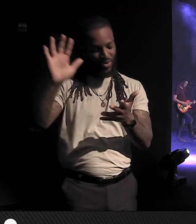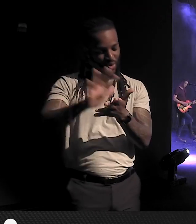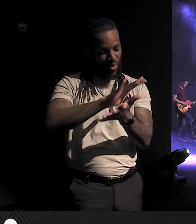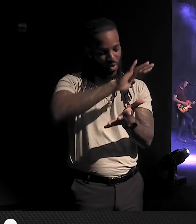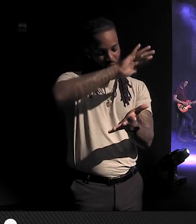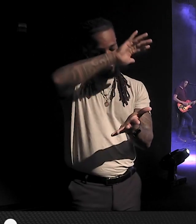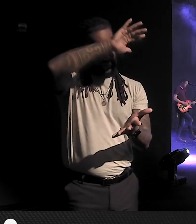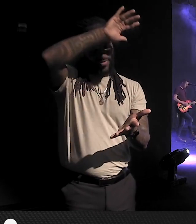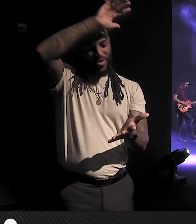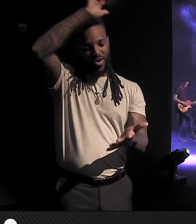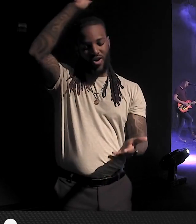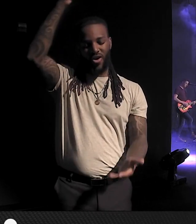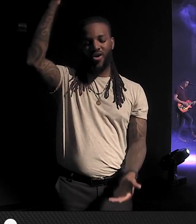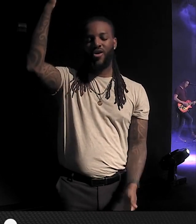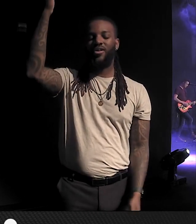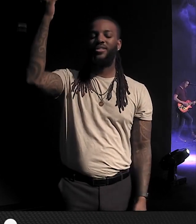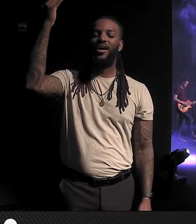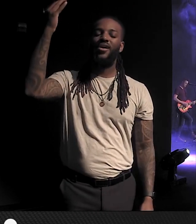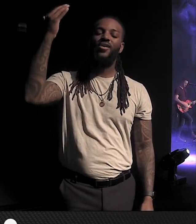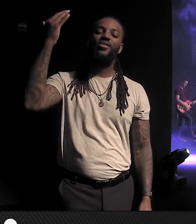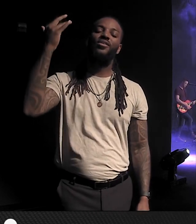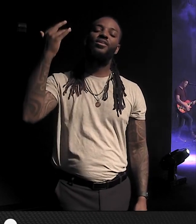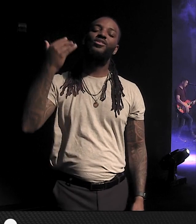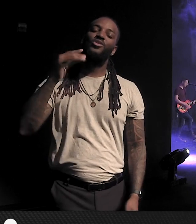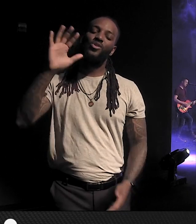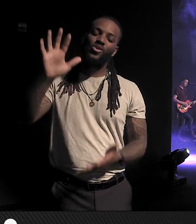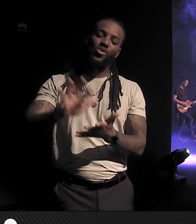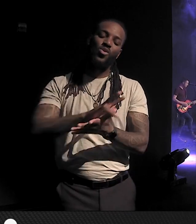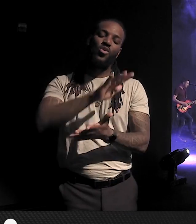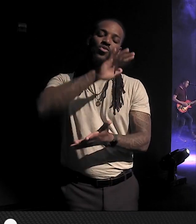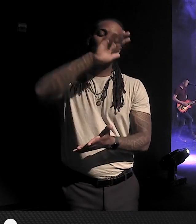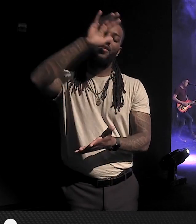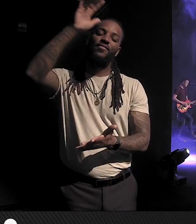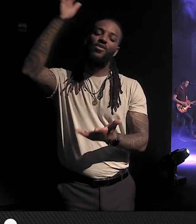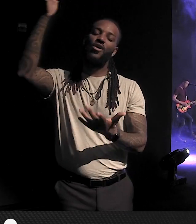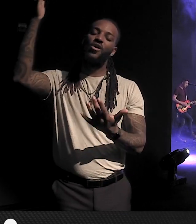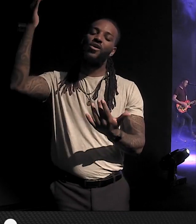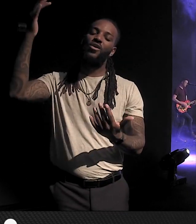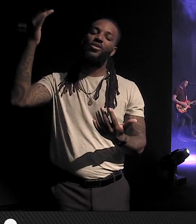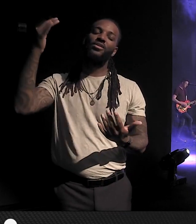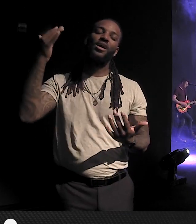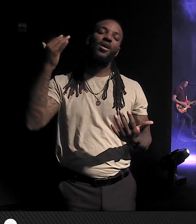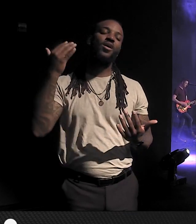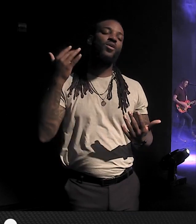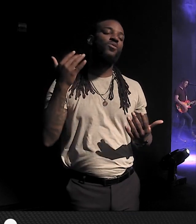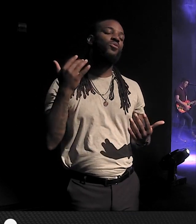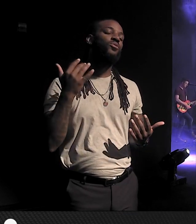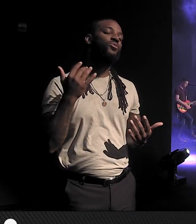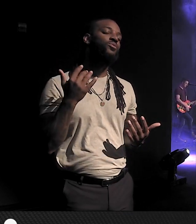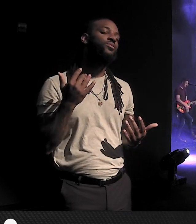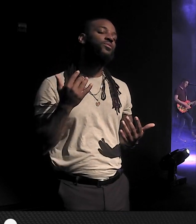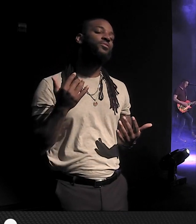Let your glory fall down. Let your glory fall